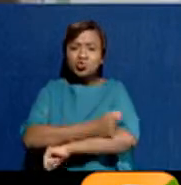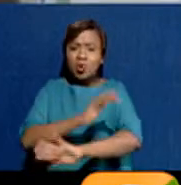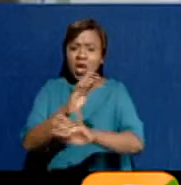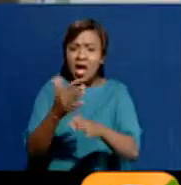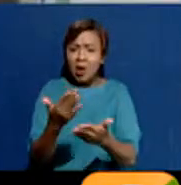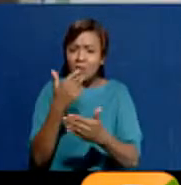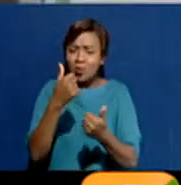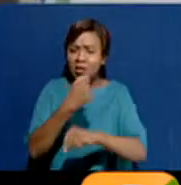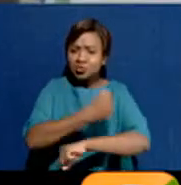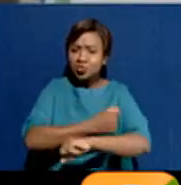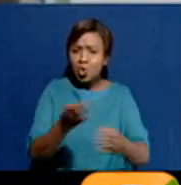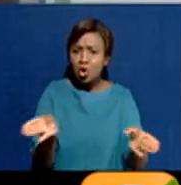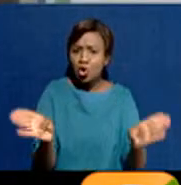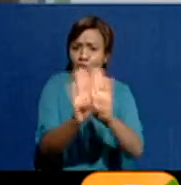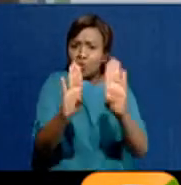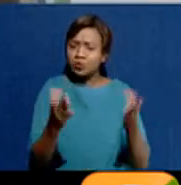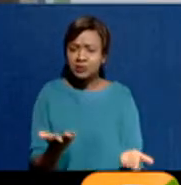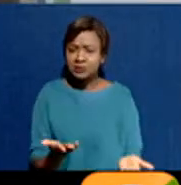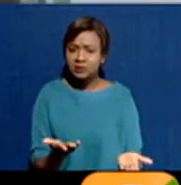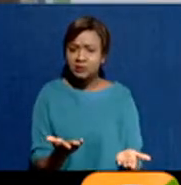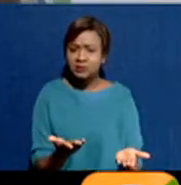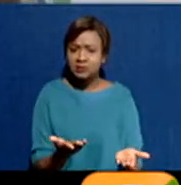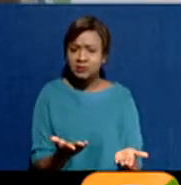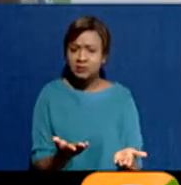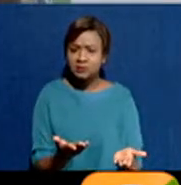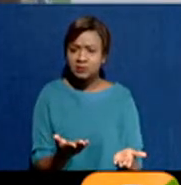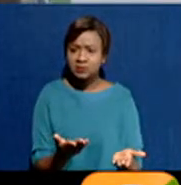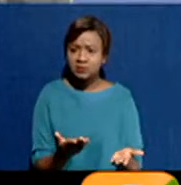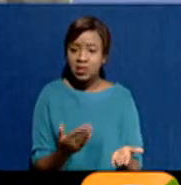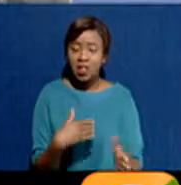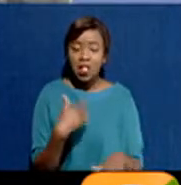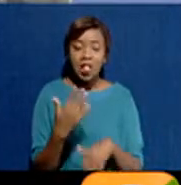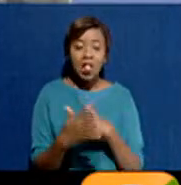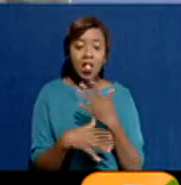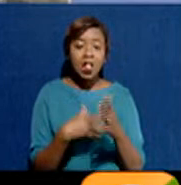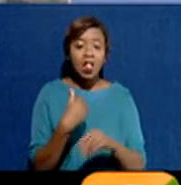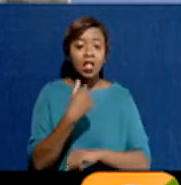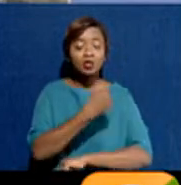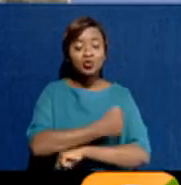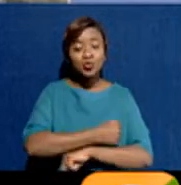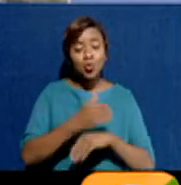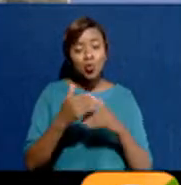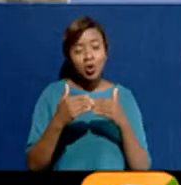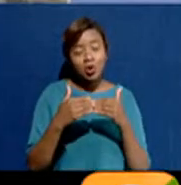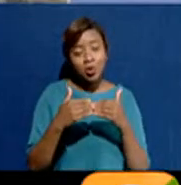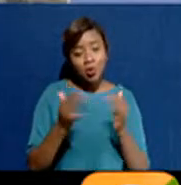abruptly. Yeah. And come schools open now